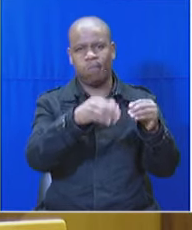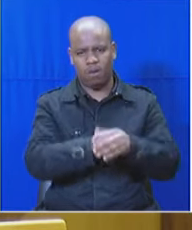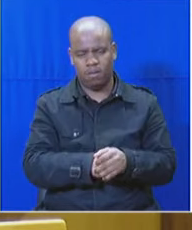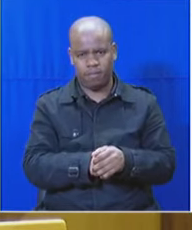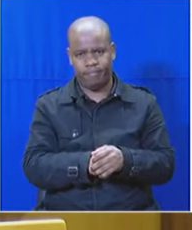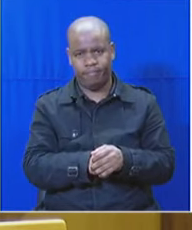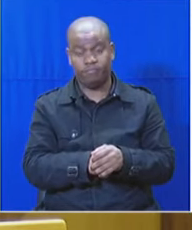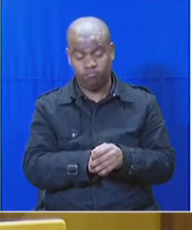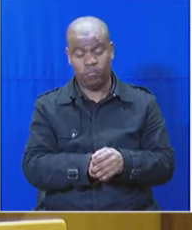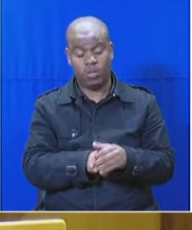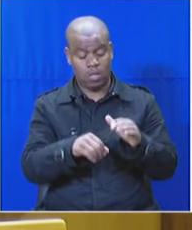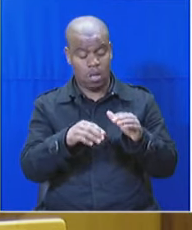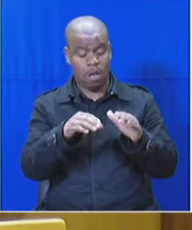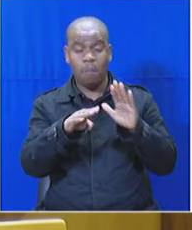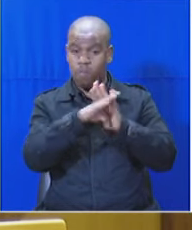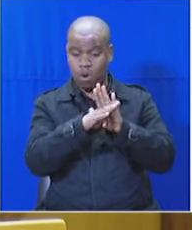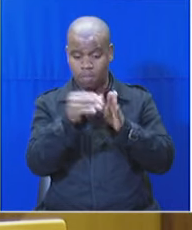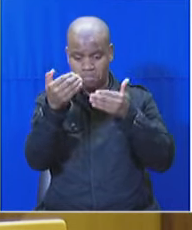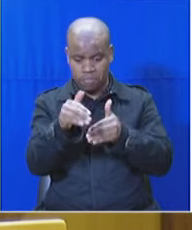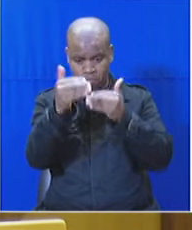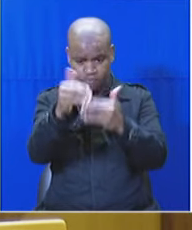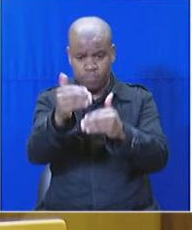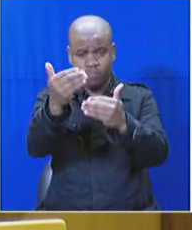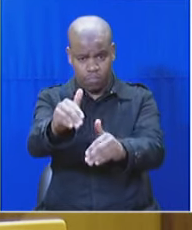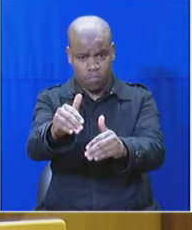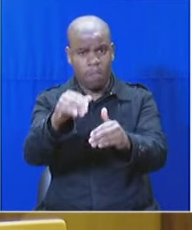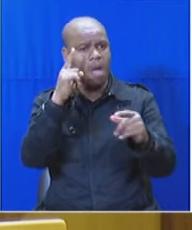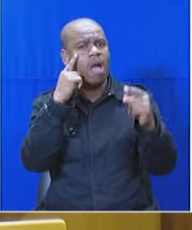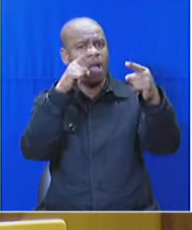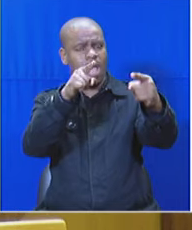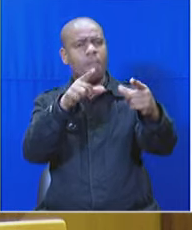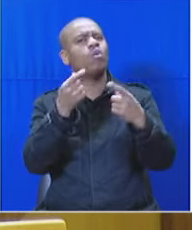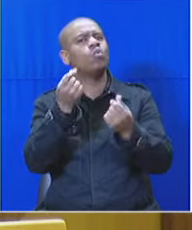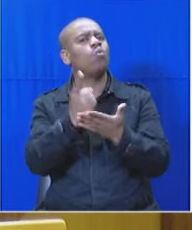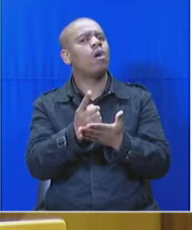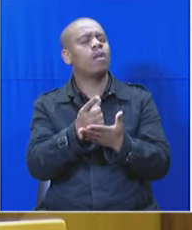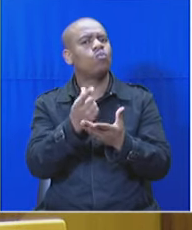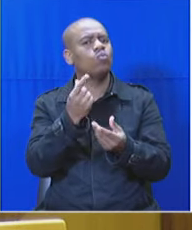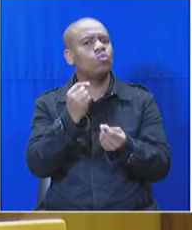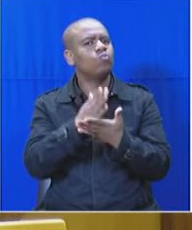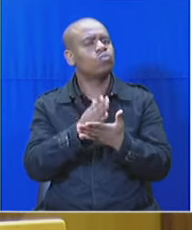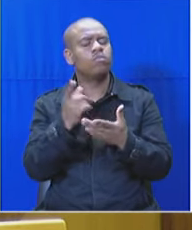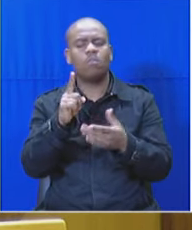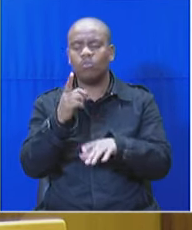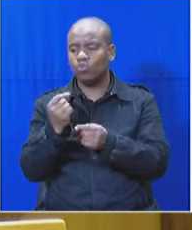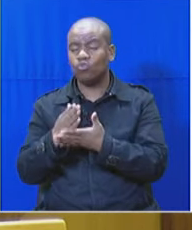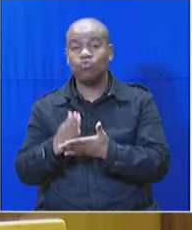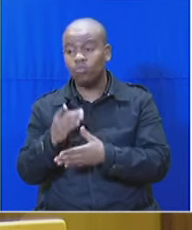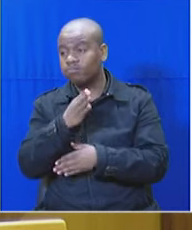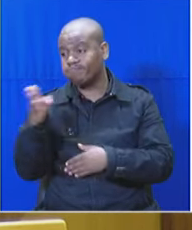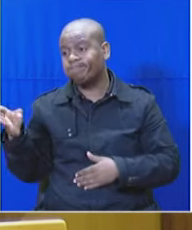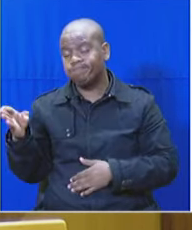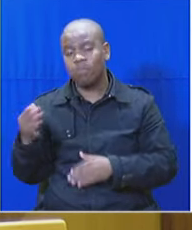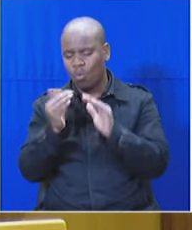this program, very importantly, is to create vibrant, equitable, and sustainable